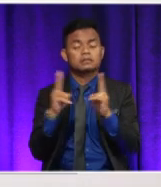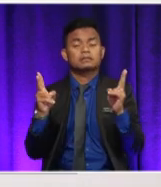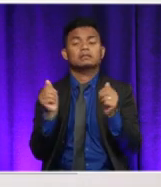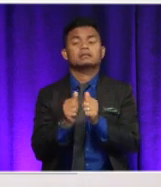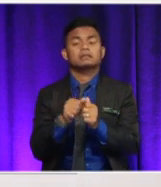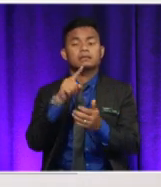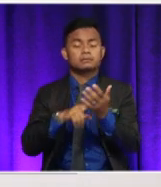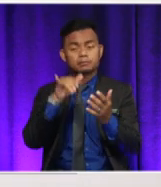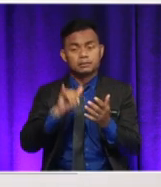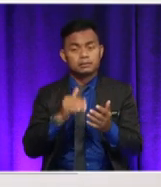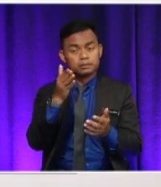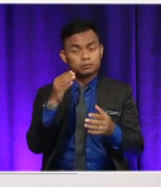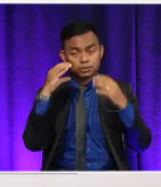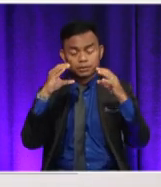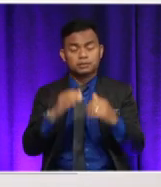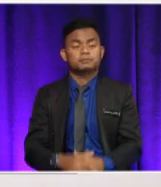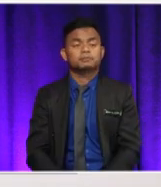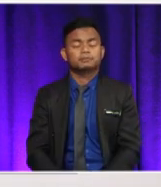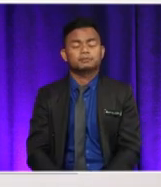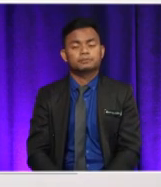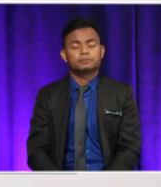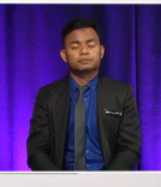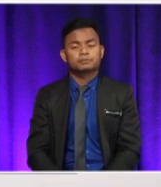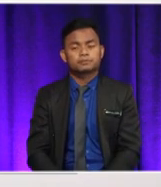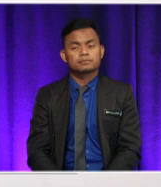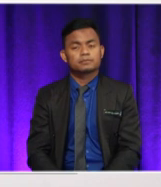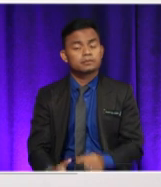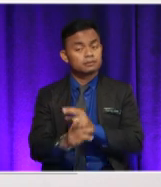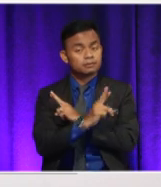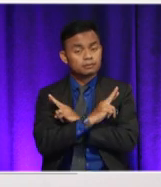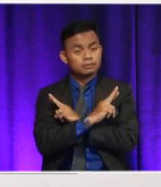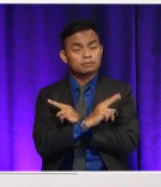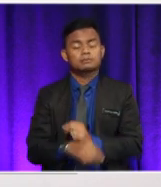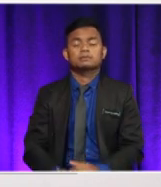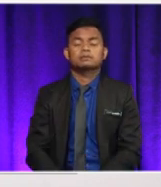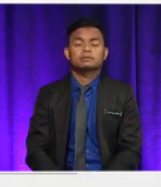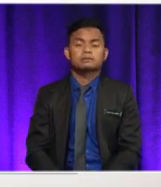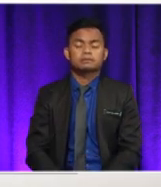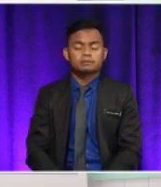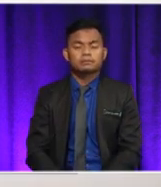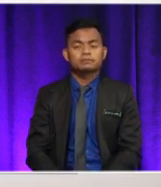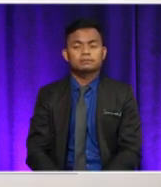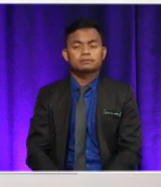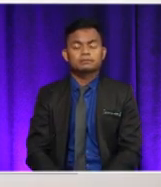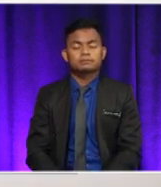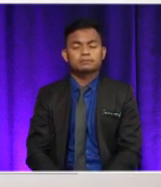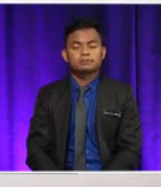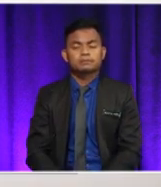best. Don't you think so? I agree. It's freedom. Mm-hmm. It's also a sense of liberation, I feel, for the second photo.